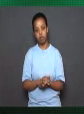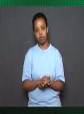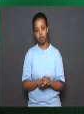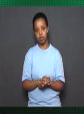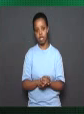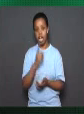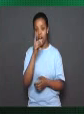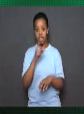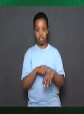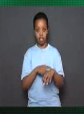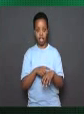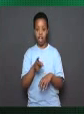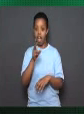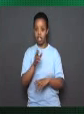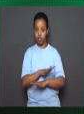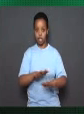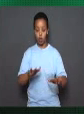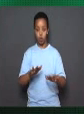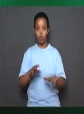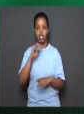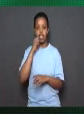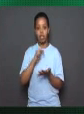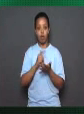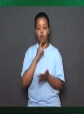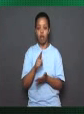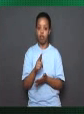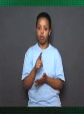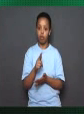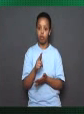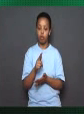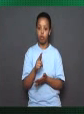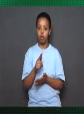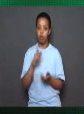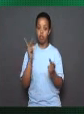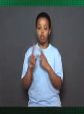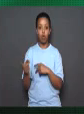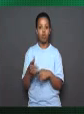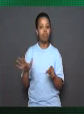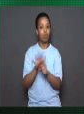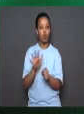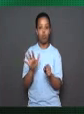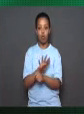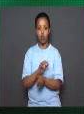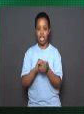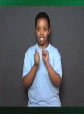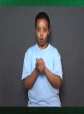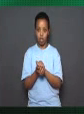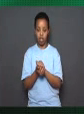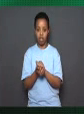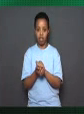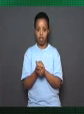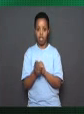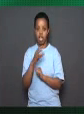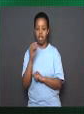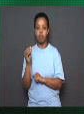Once the active site of the enzyme has completely changed and no